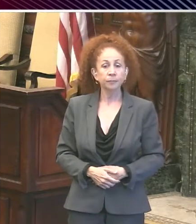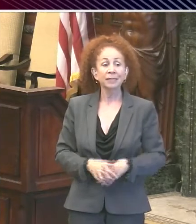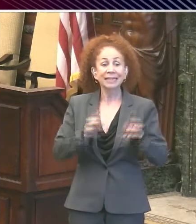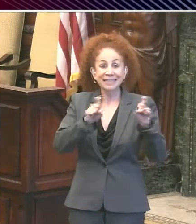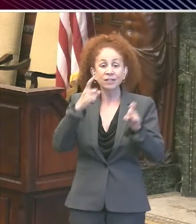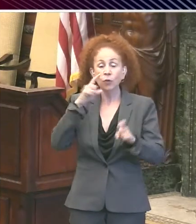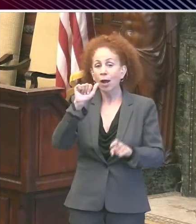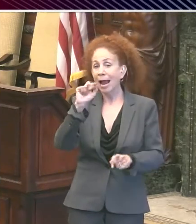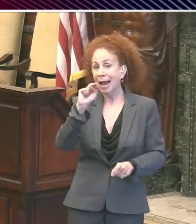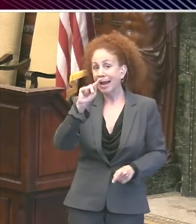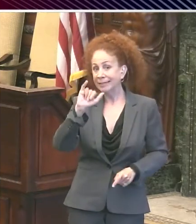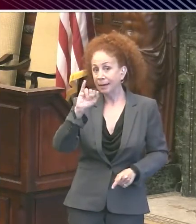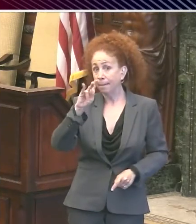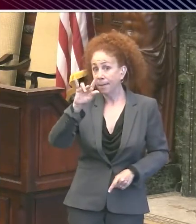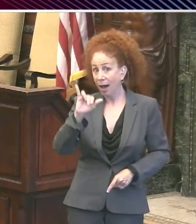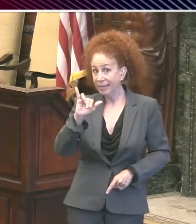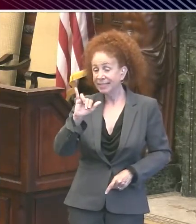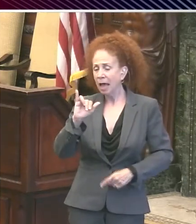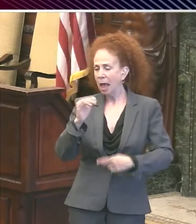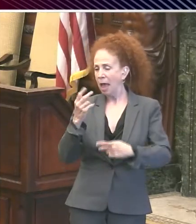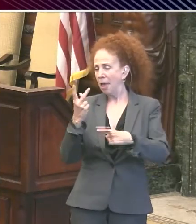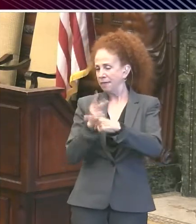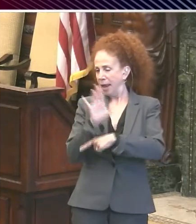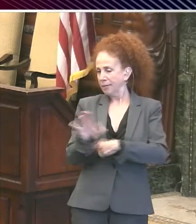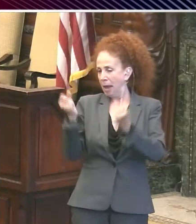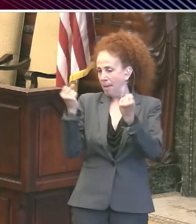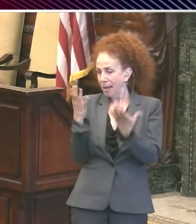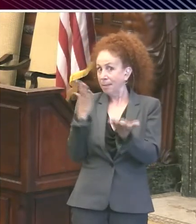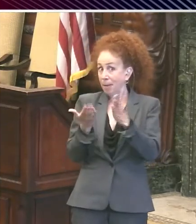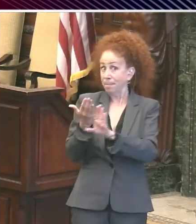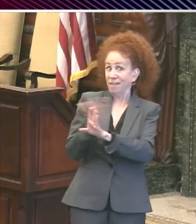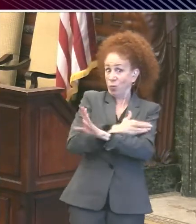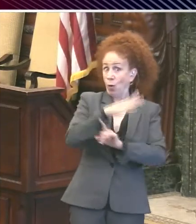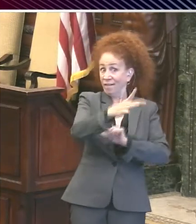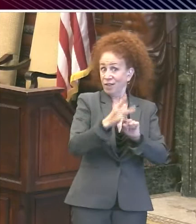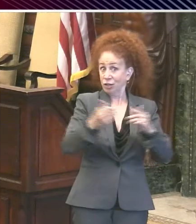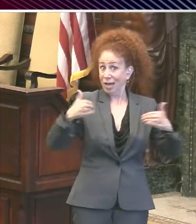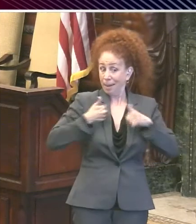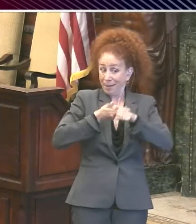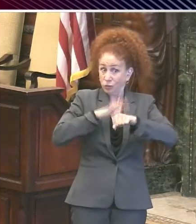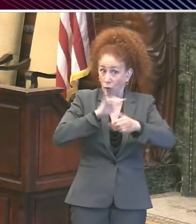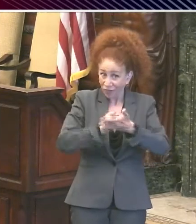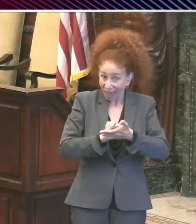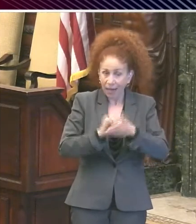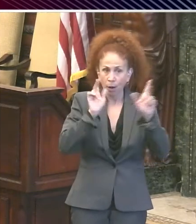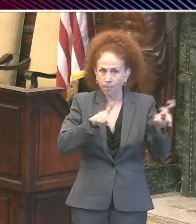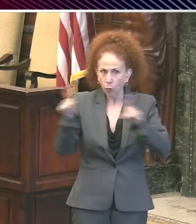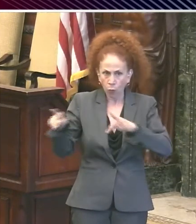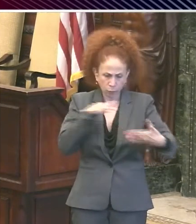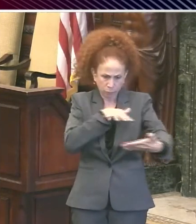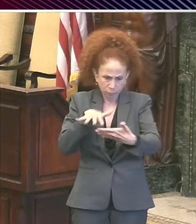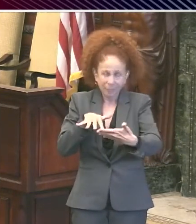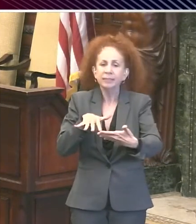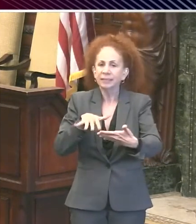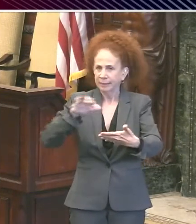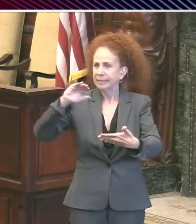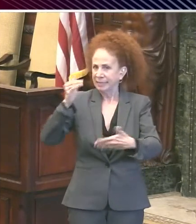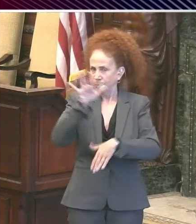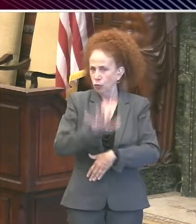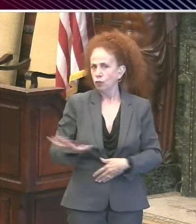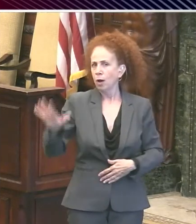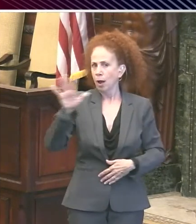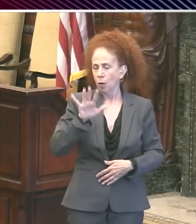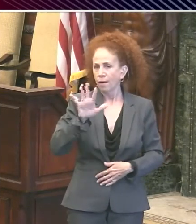people for antibodies, and they estimated how many people might have been infected based upon that, and looked at the ratio. And the ratio came to somewhere